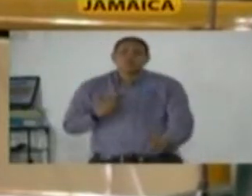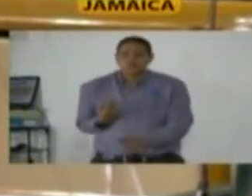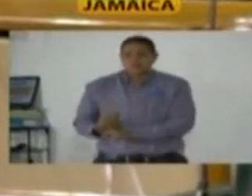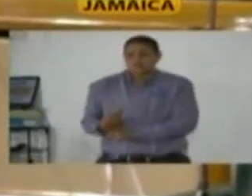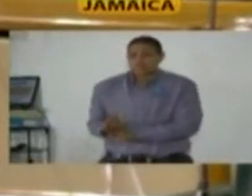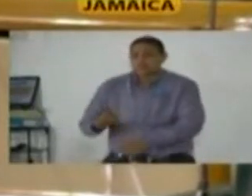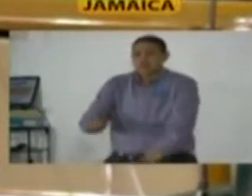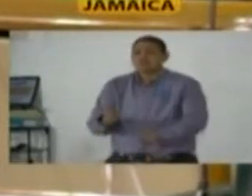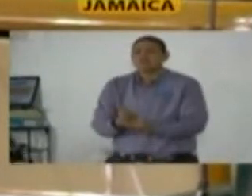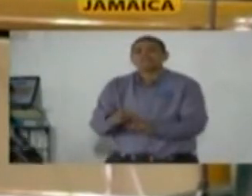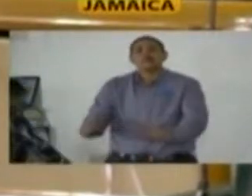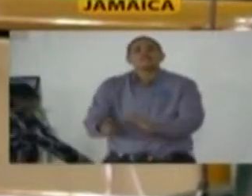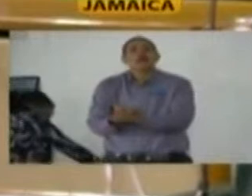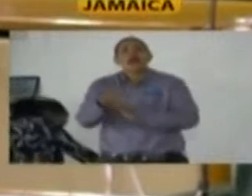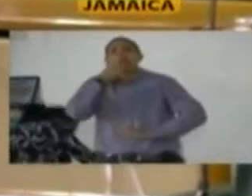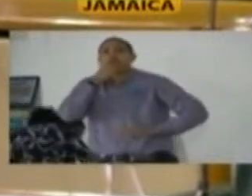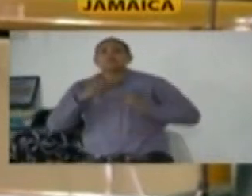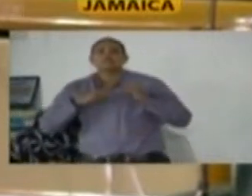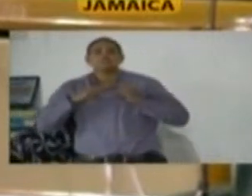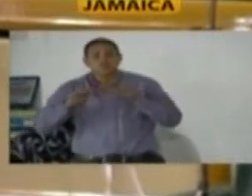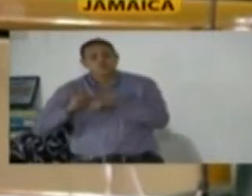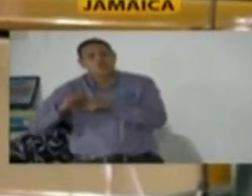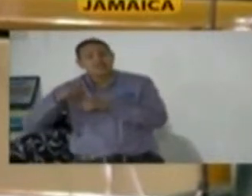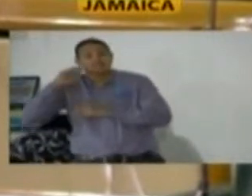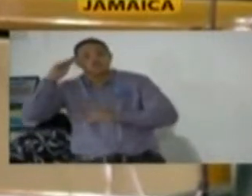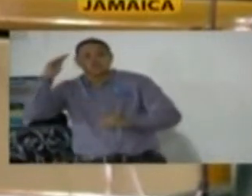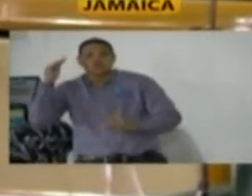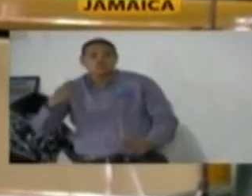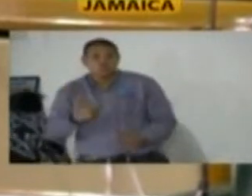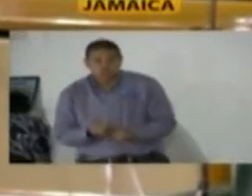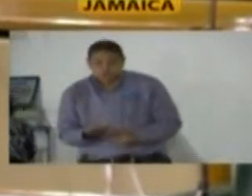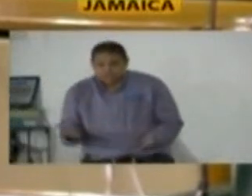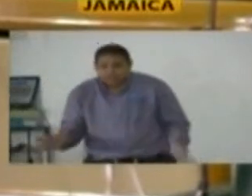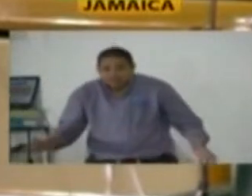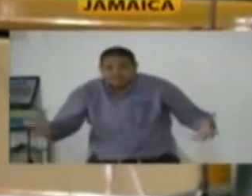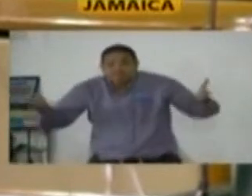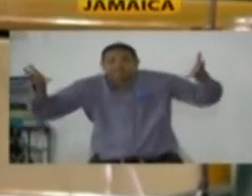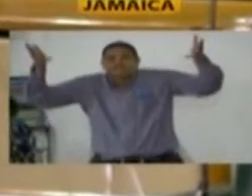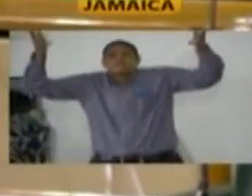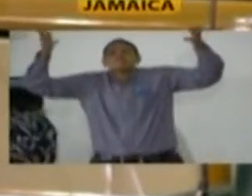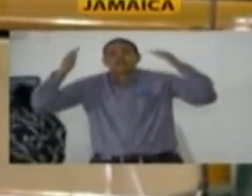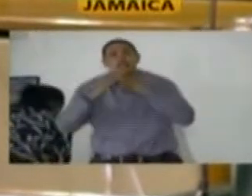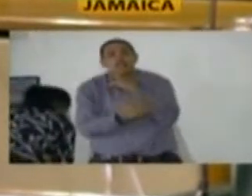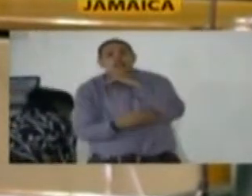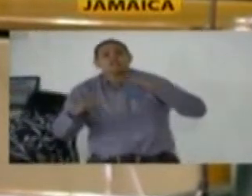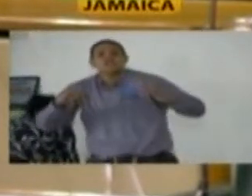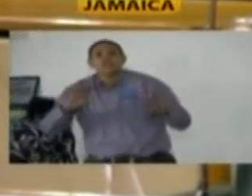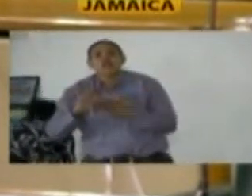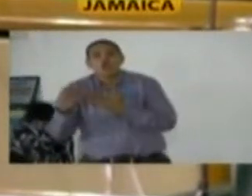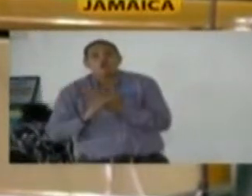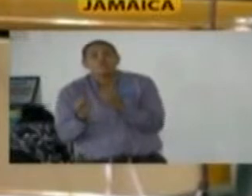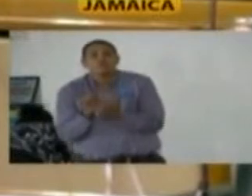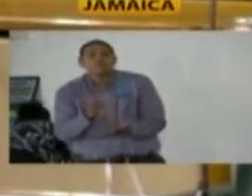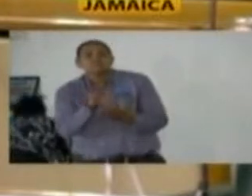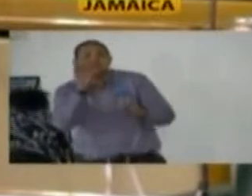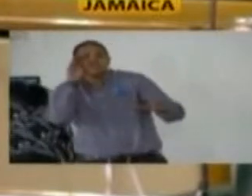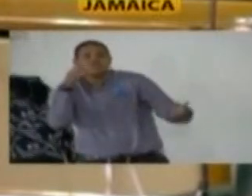capacity building training for teachers in teaching the national standards curriculum with a special focus on strengthening the